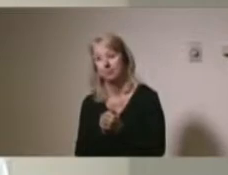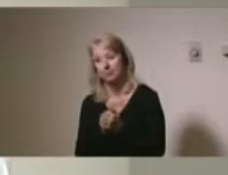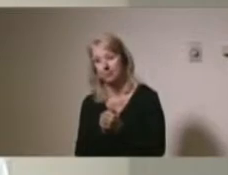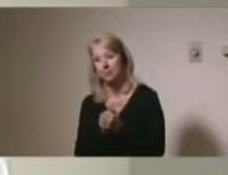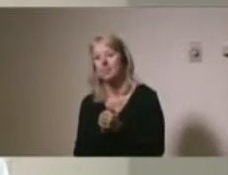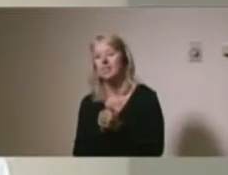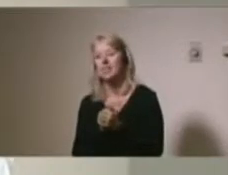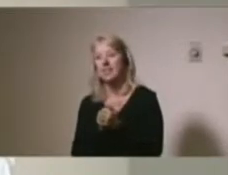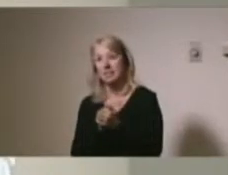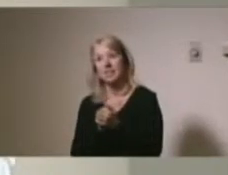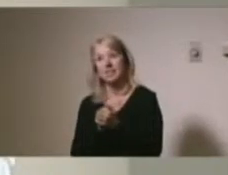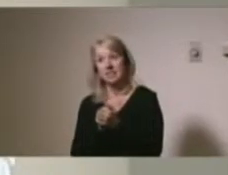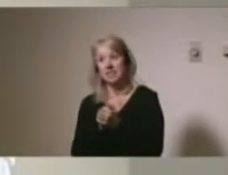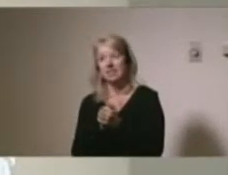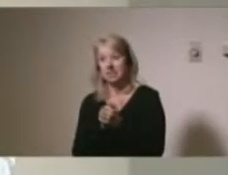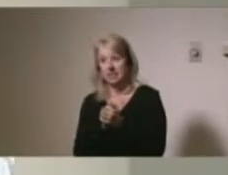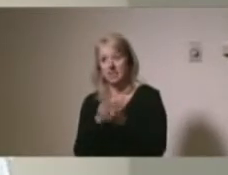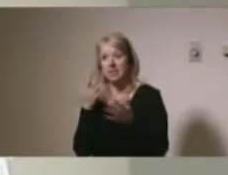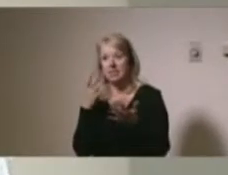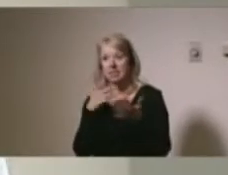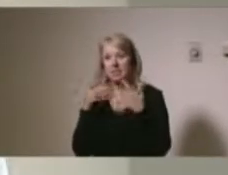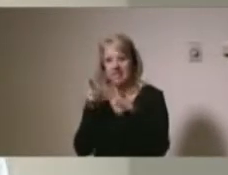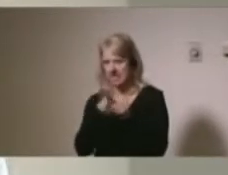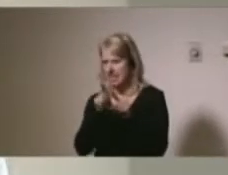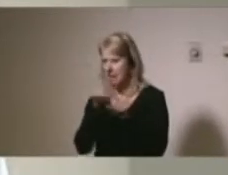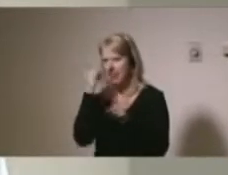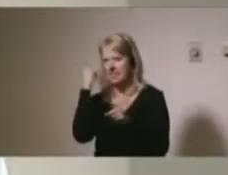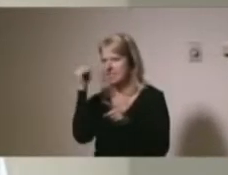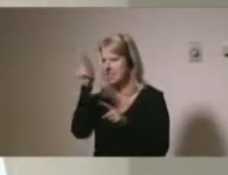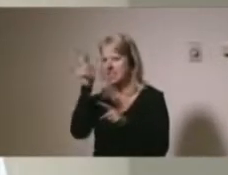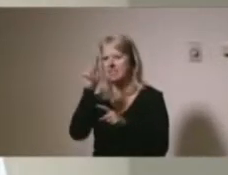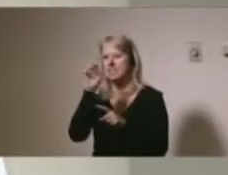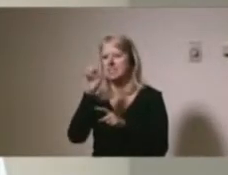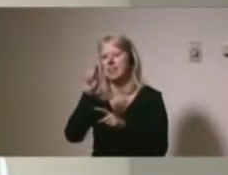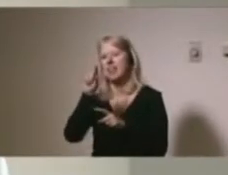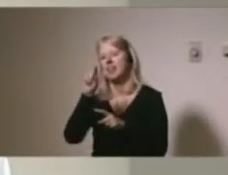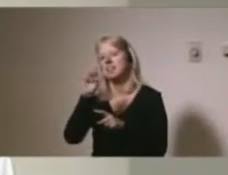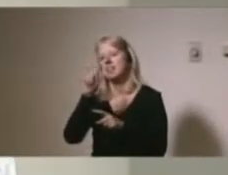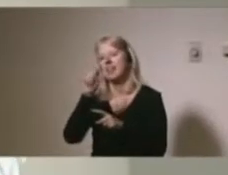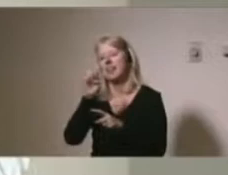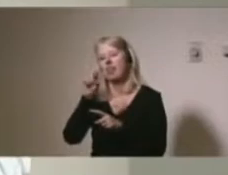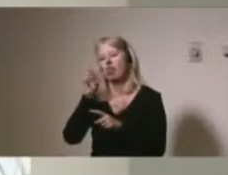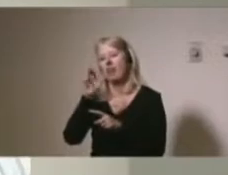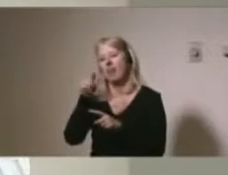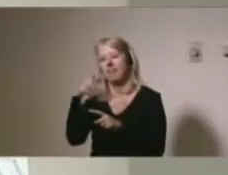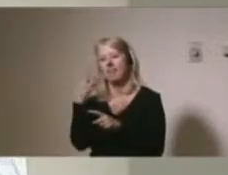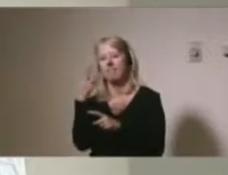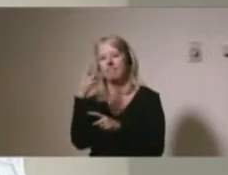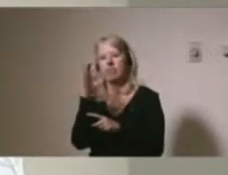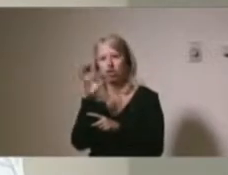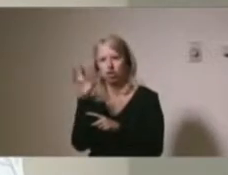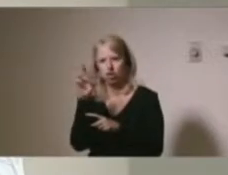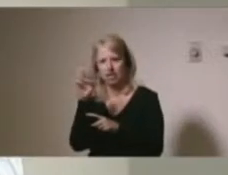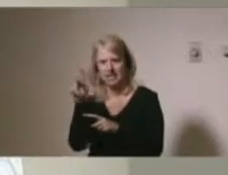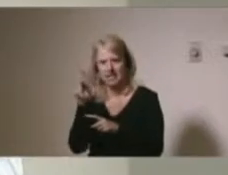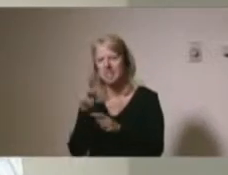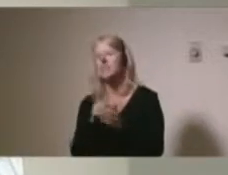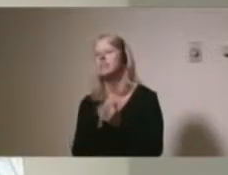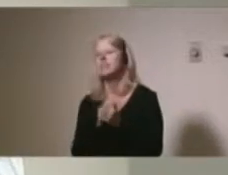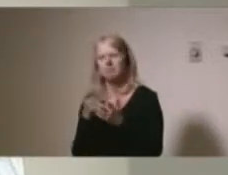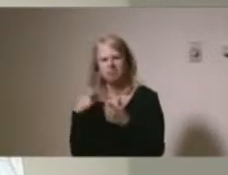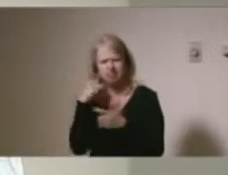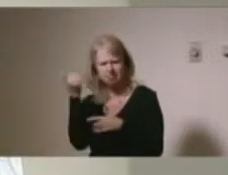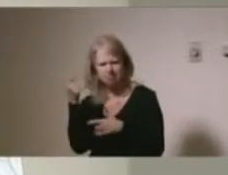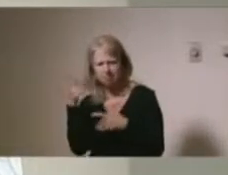So she said, it's pretty much the same thing inside Telegraph Creek. So I called Telegraph Creek and I said, what's going on? He said, well, we got